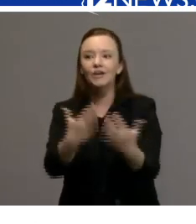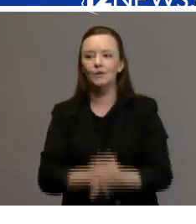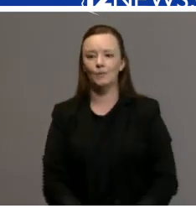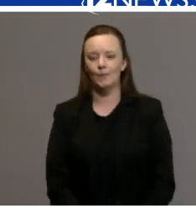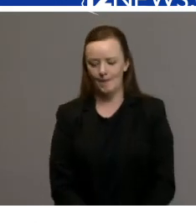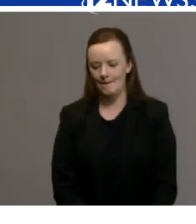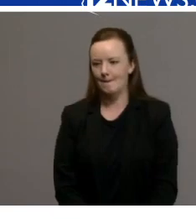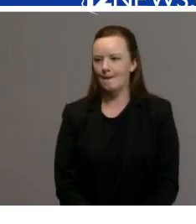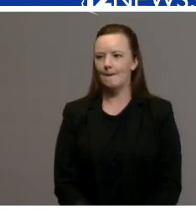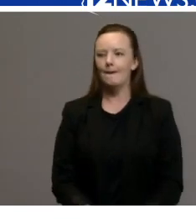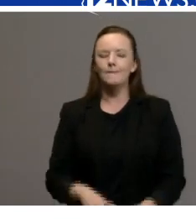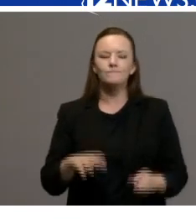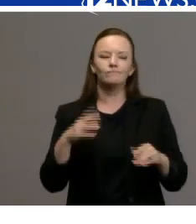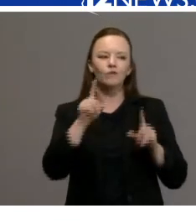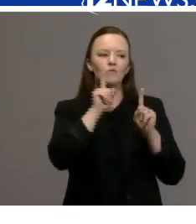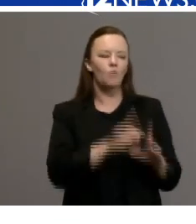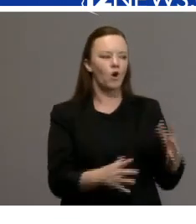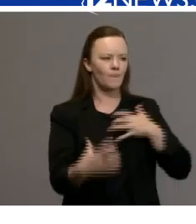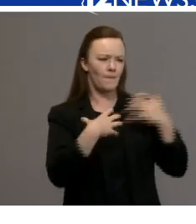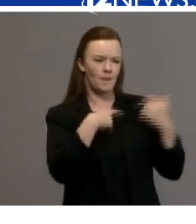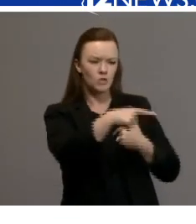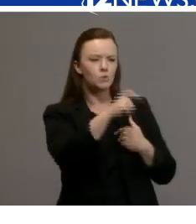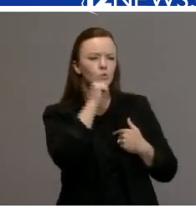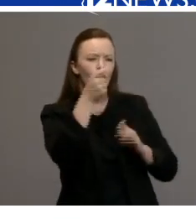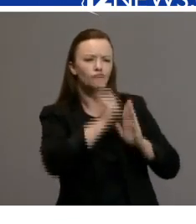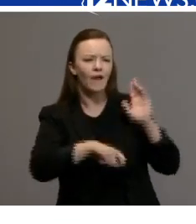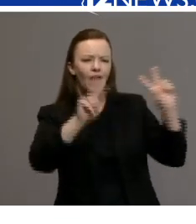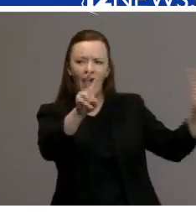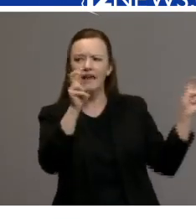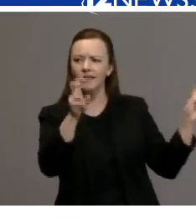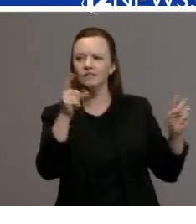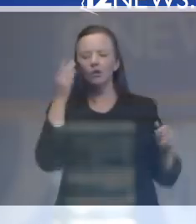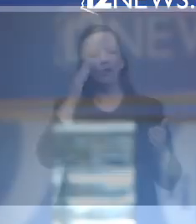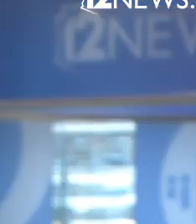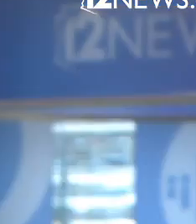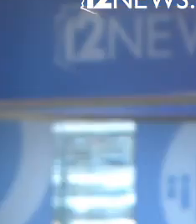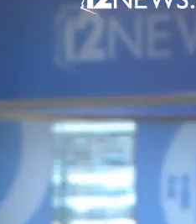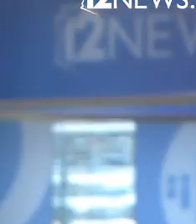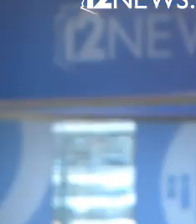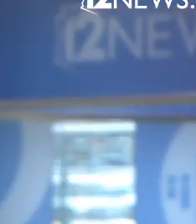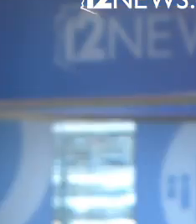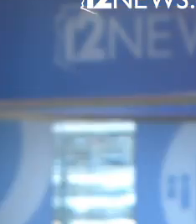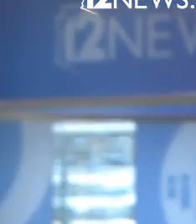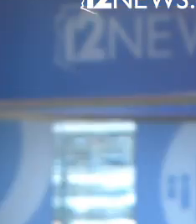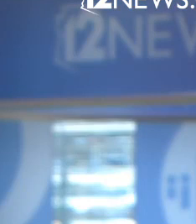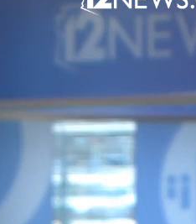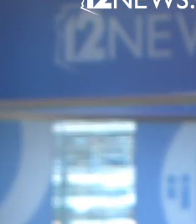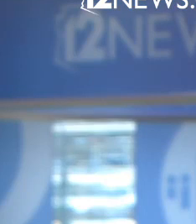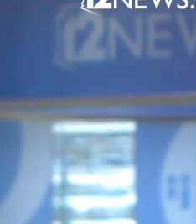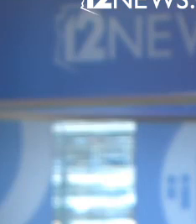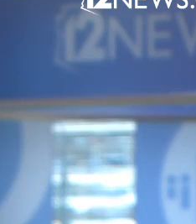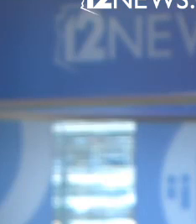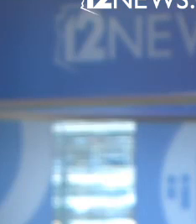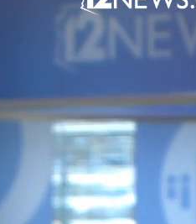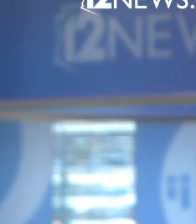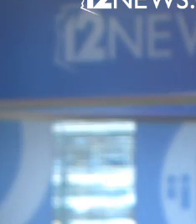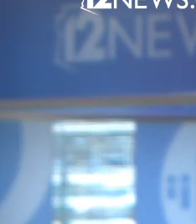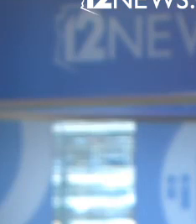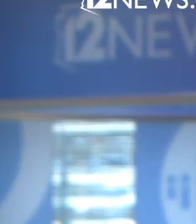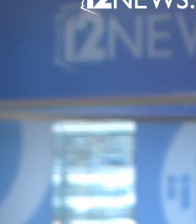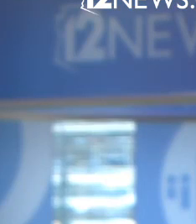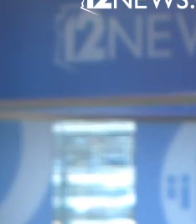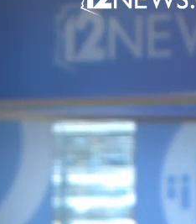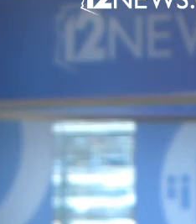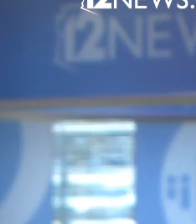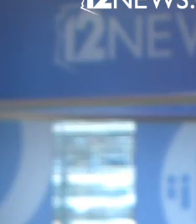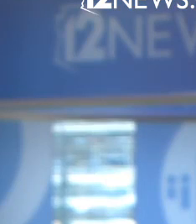All right, you have just been listening to Governor Doug Ducey give his latest press conference in regards to coronavirus issues. There are 4 big